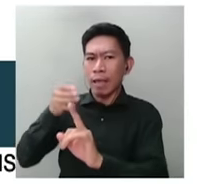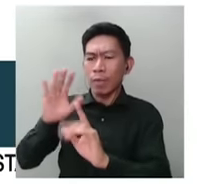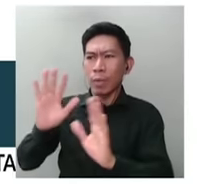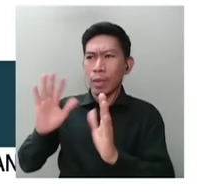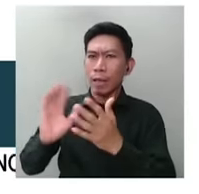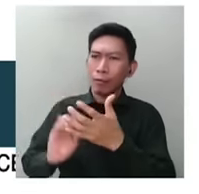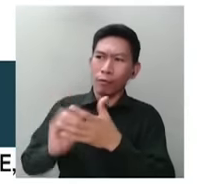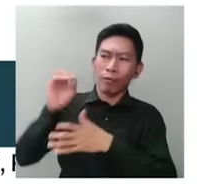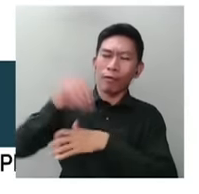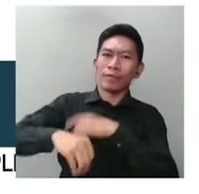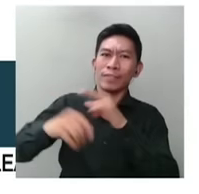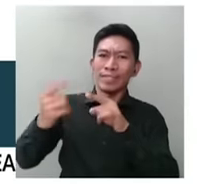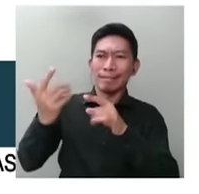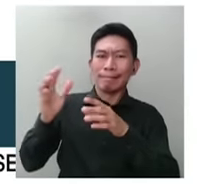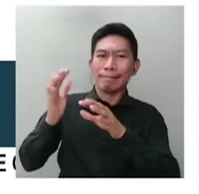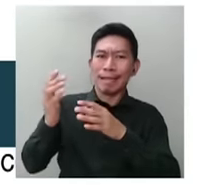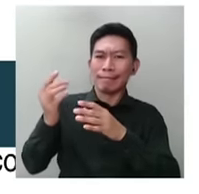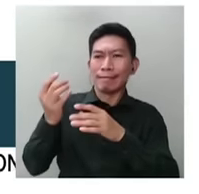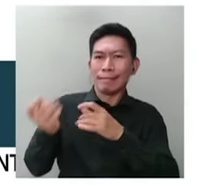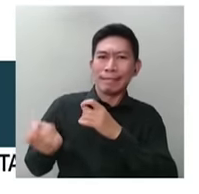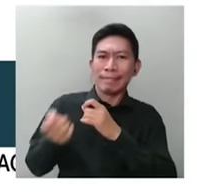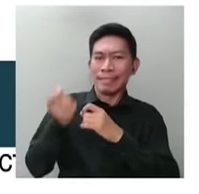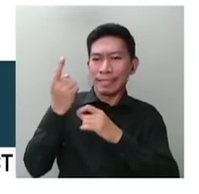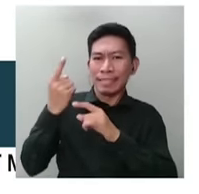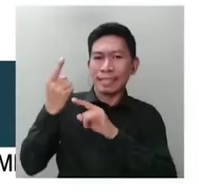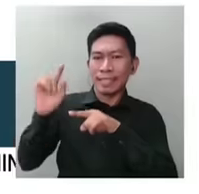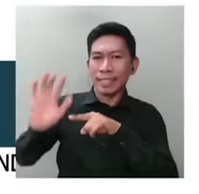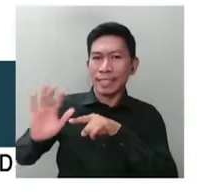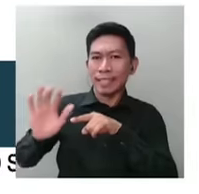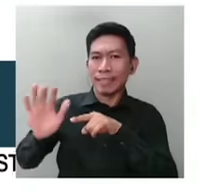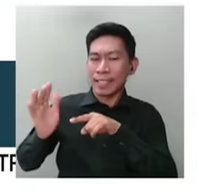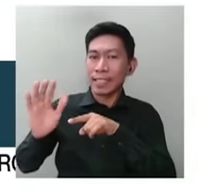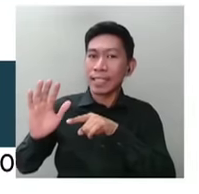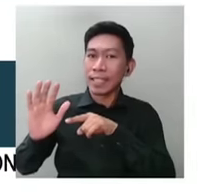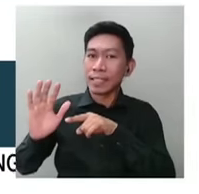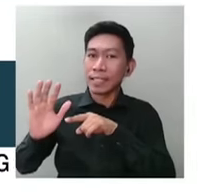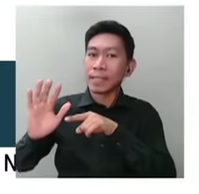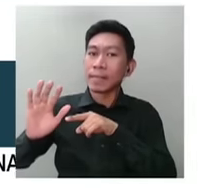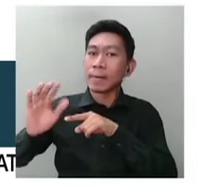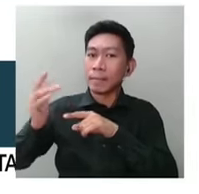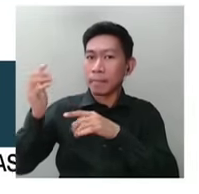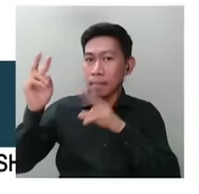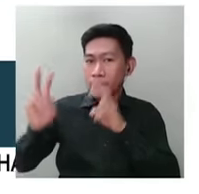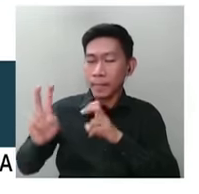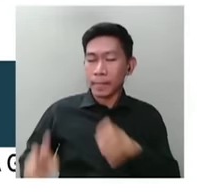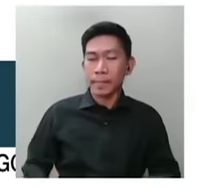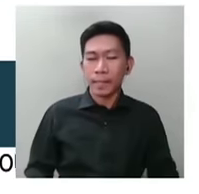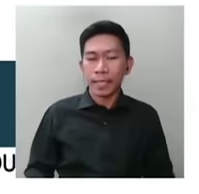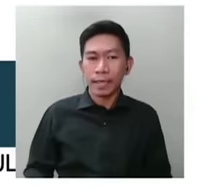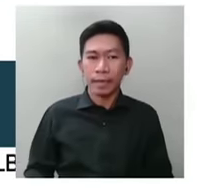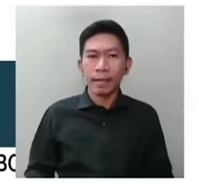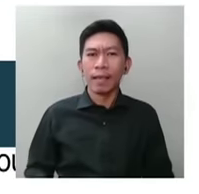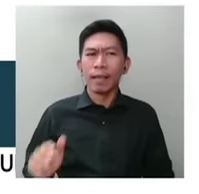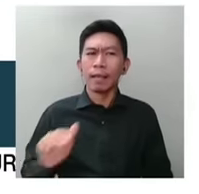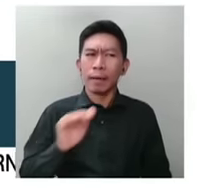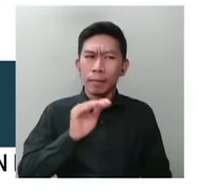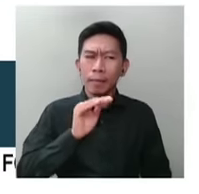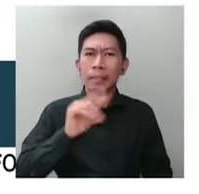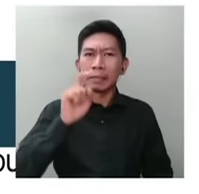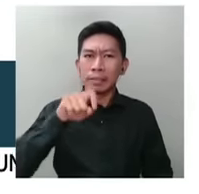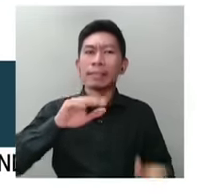issue." Professor, overinterpreting this claim and the appeal to remain calm, or what are your